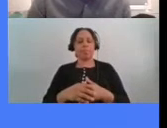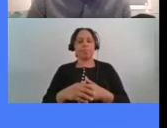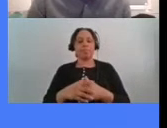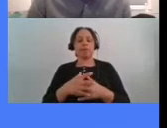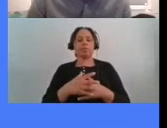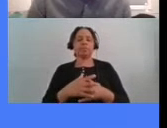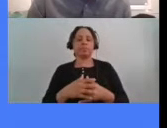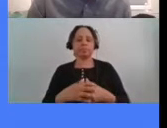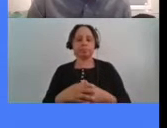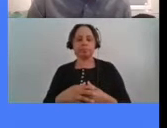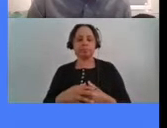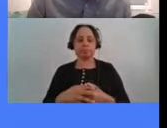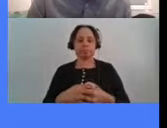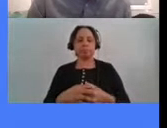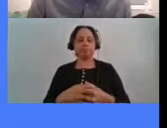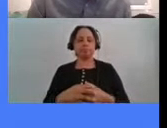community.